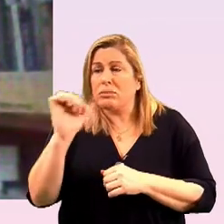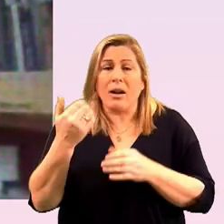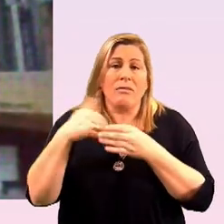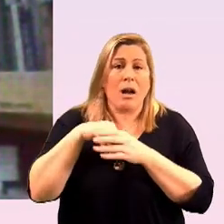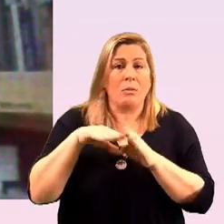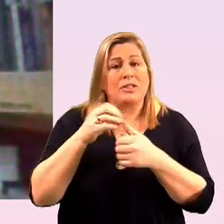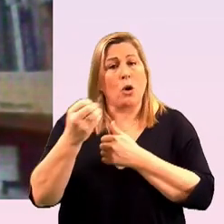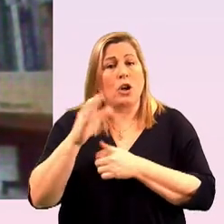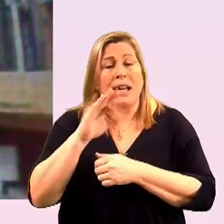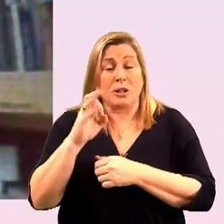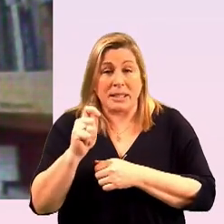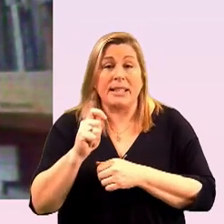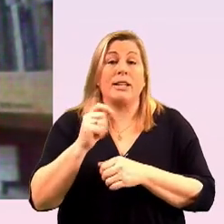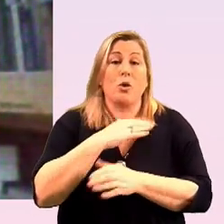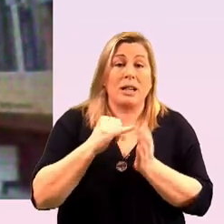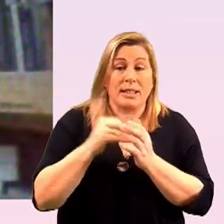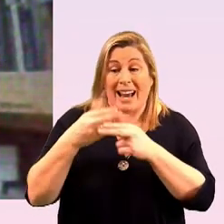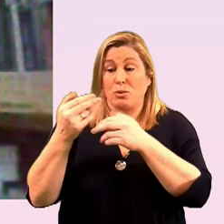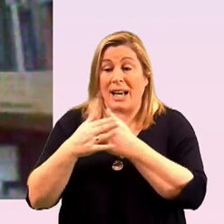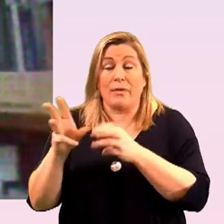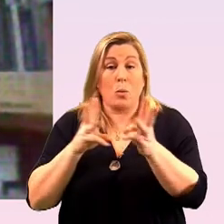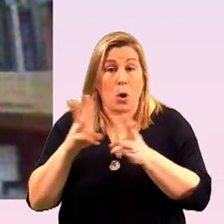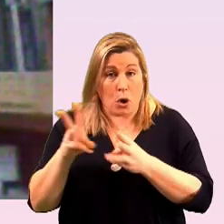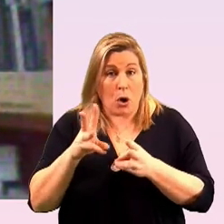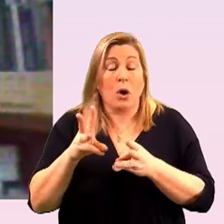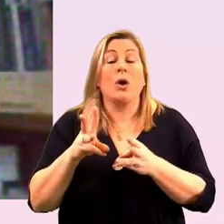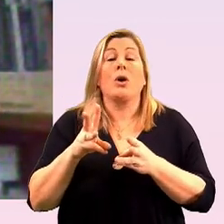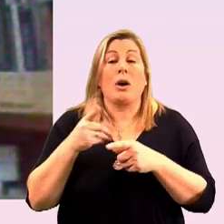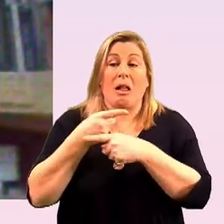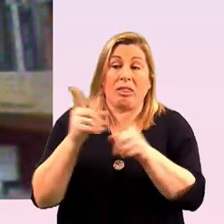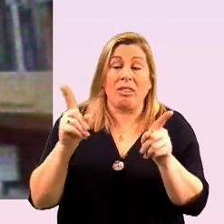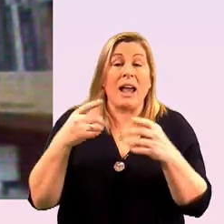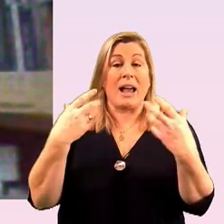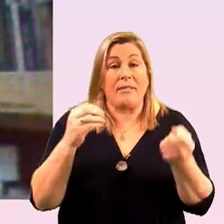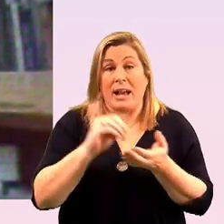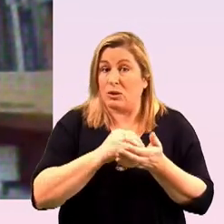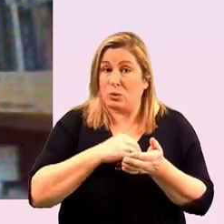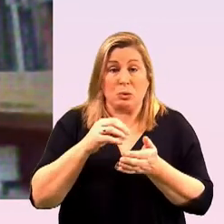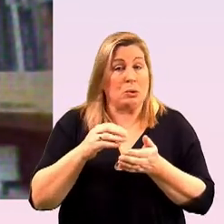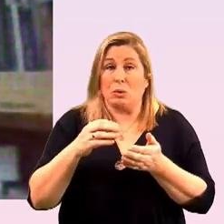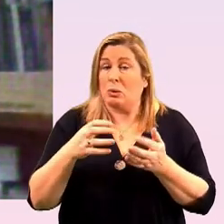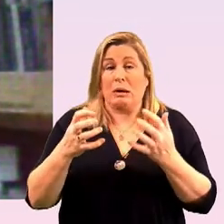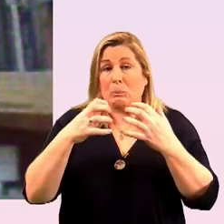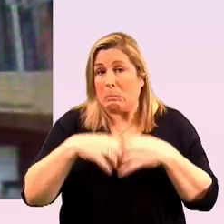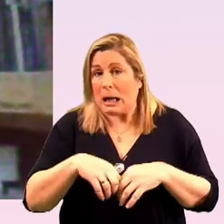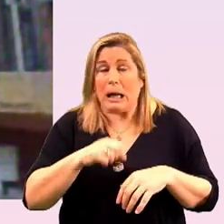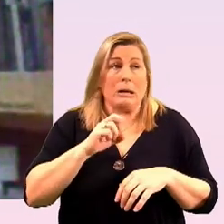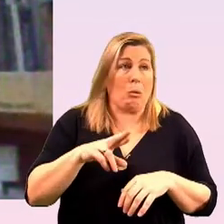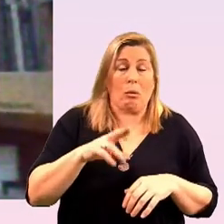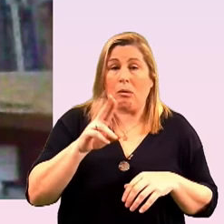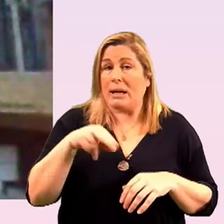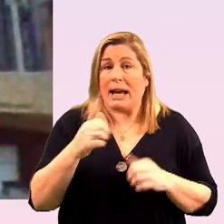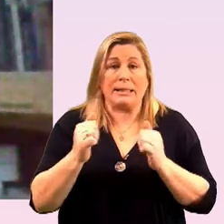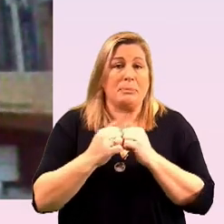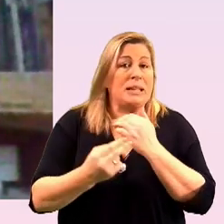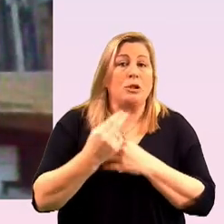LGBT organisations outside of work. And obviously, they've had to disband or they can't meet up in person or whatever, which has